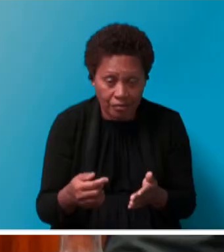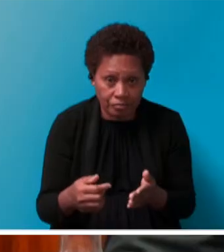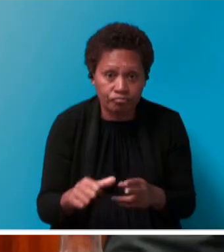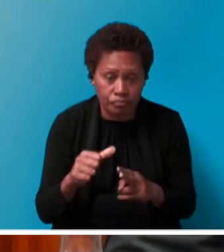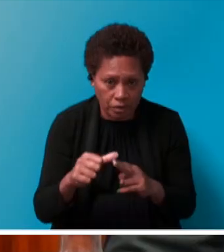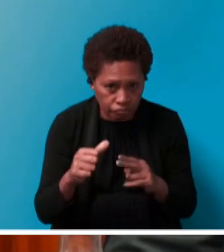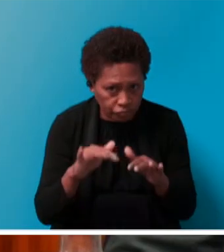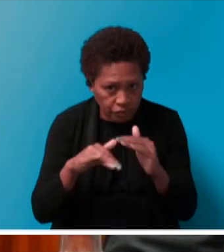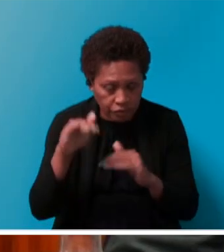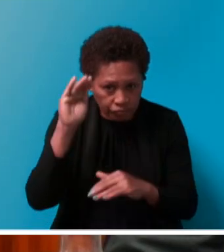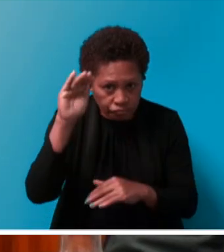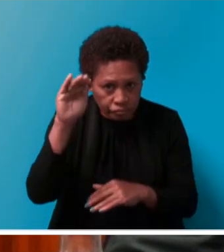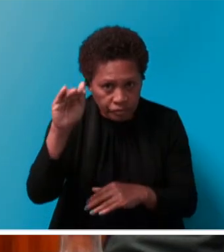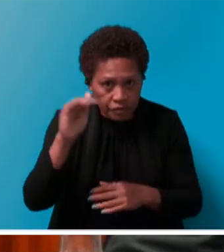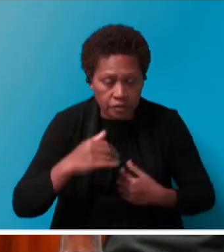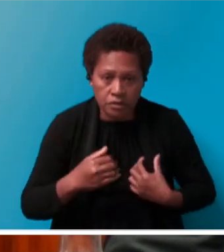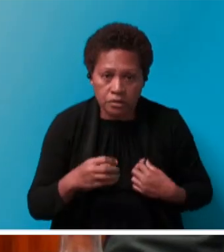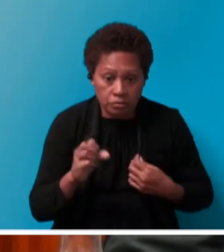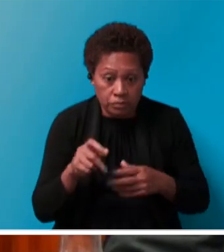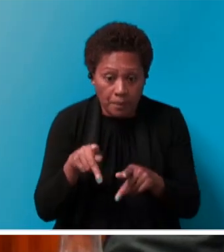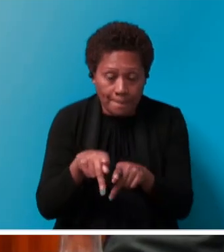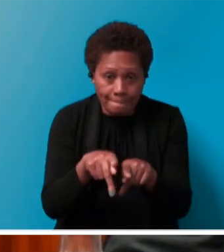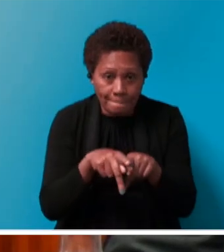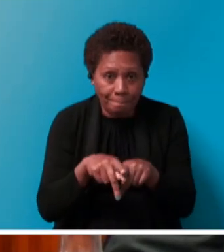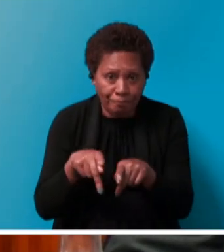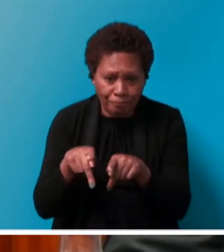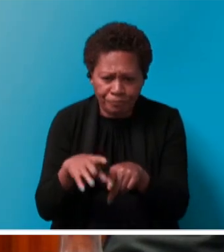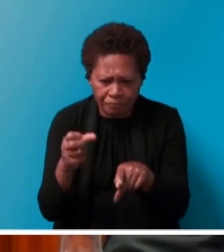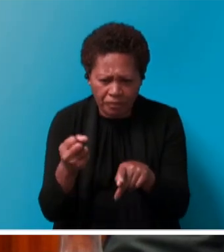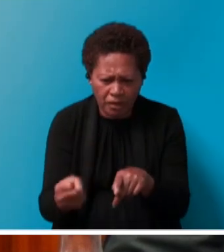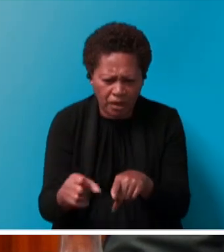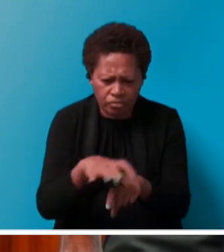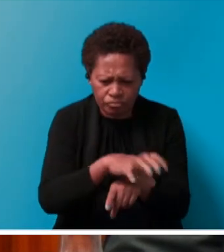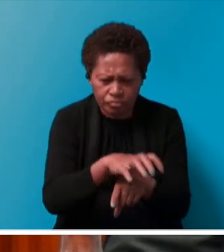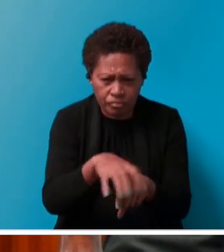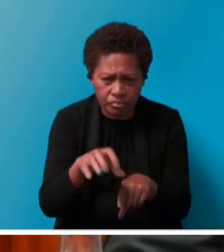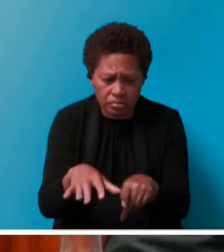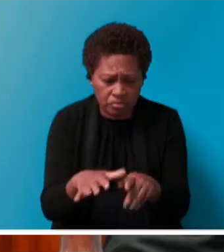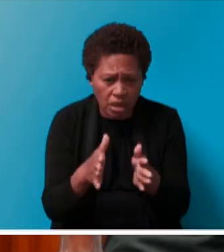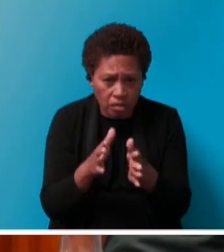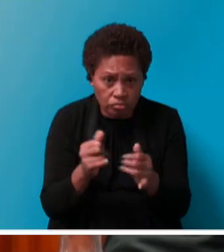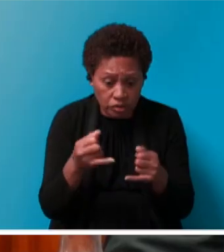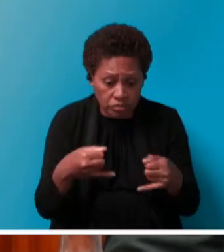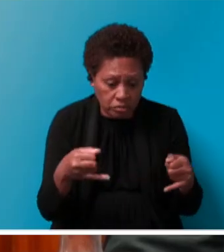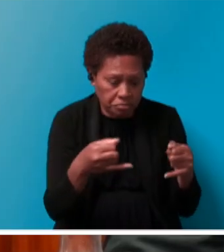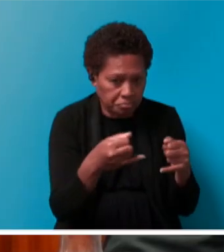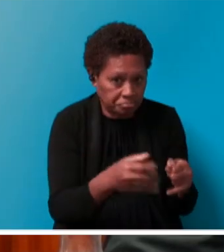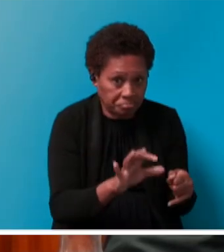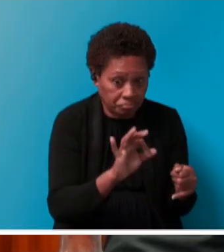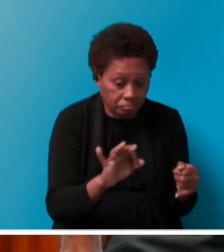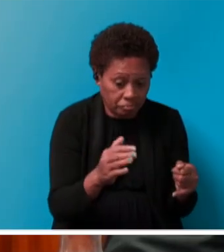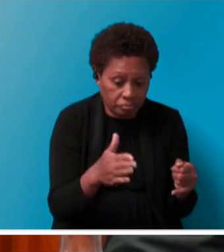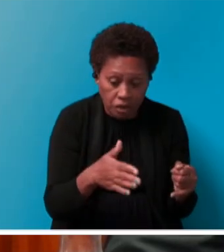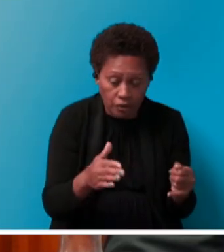Thanks to the sustained support of partners like WIPO, the small island states like Fiji are no longer on the sidelines of the